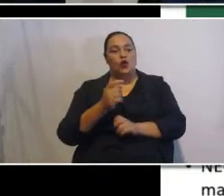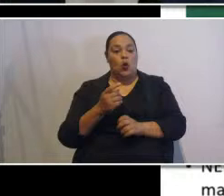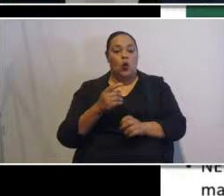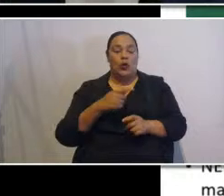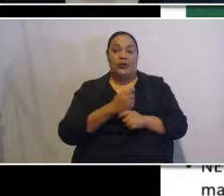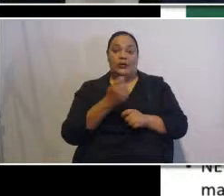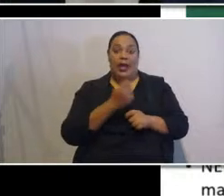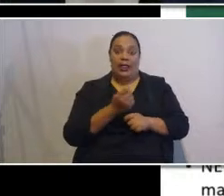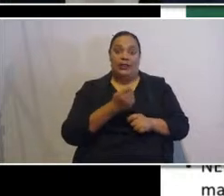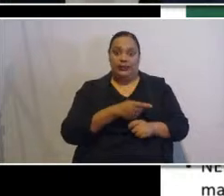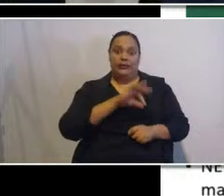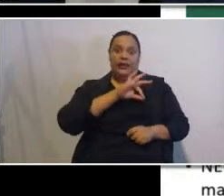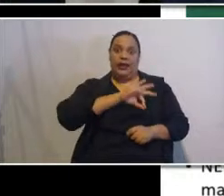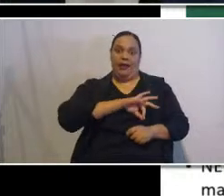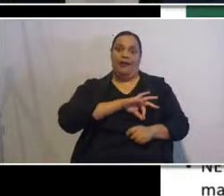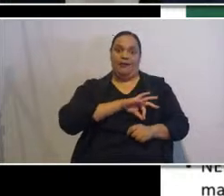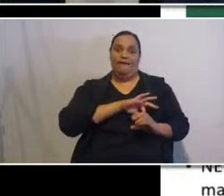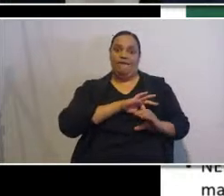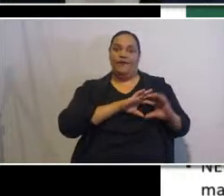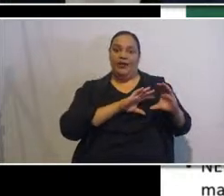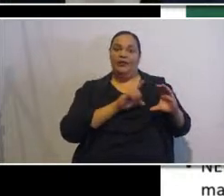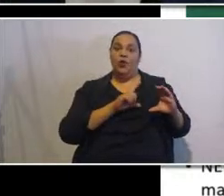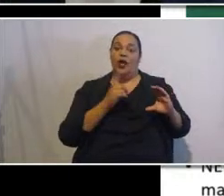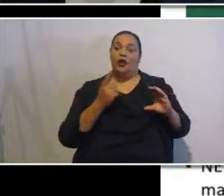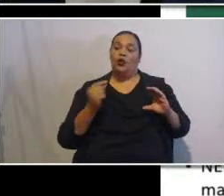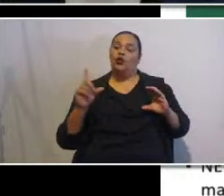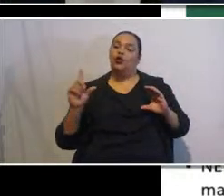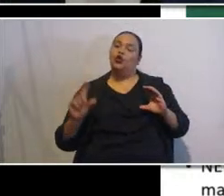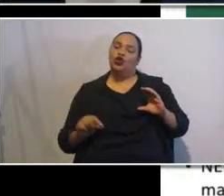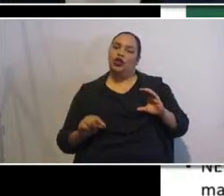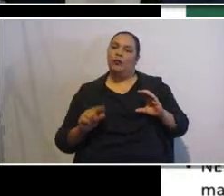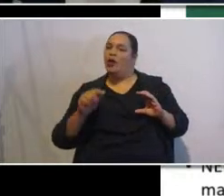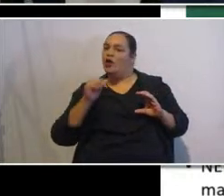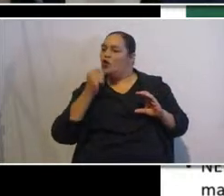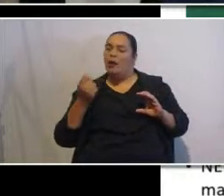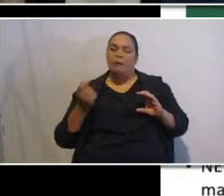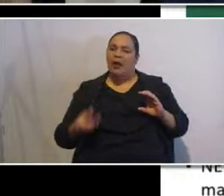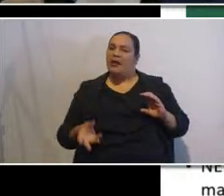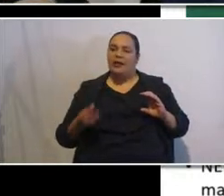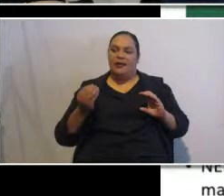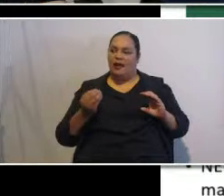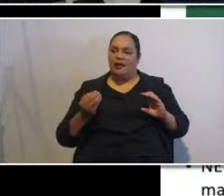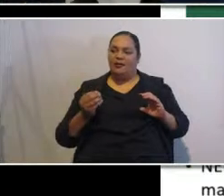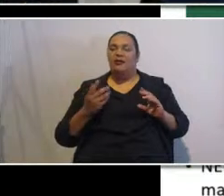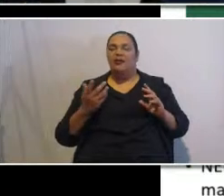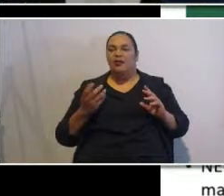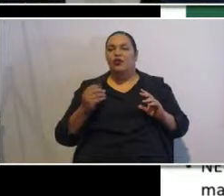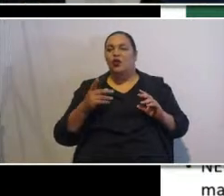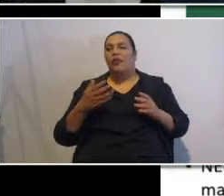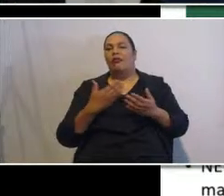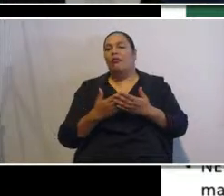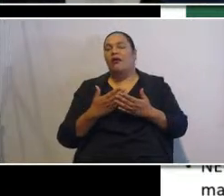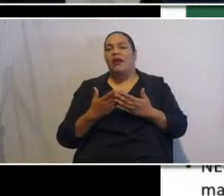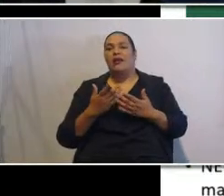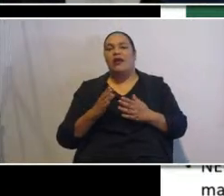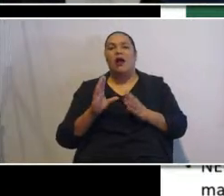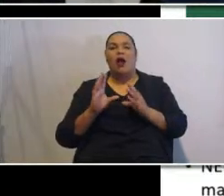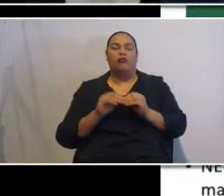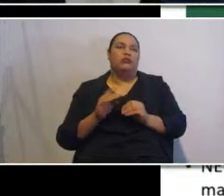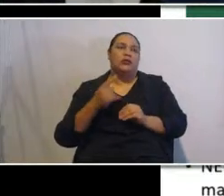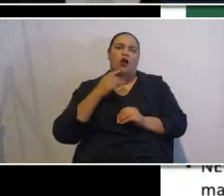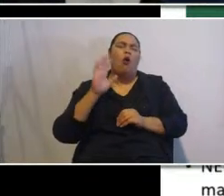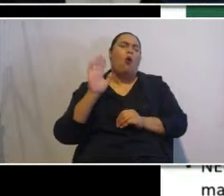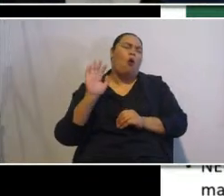sales, but because it's done at a discount, they're not gaining money. So then they can potentially say,